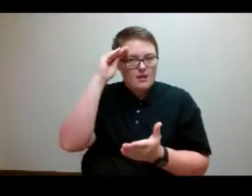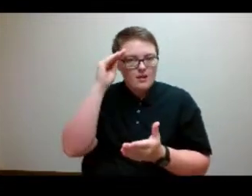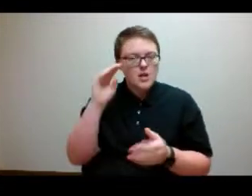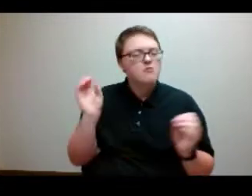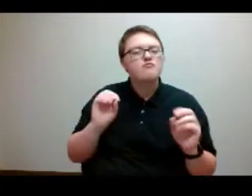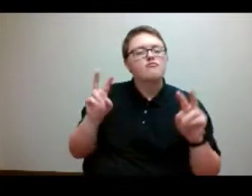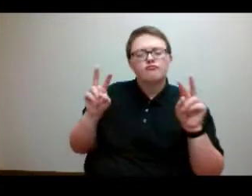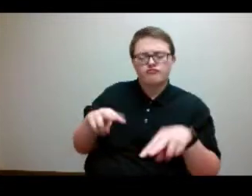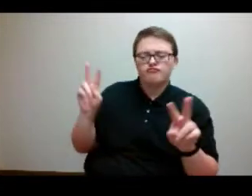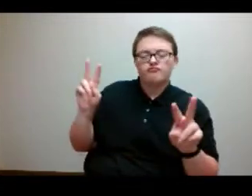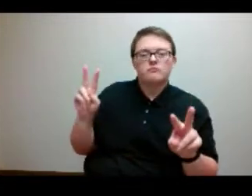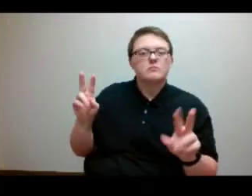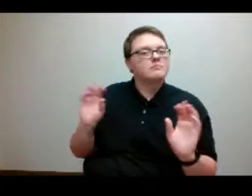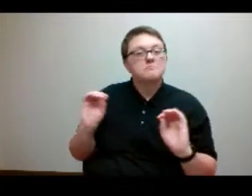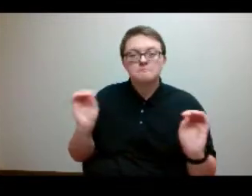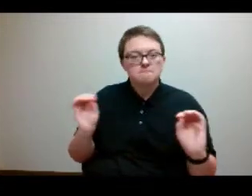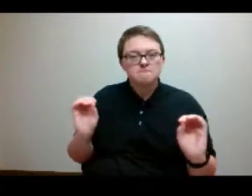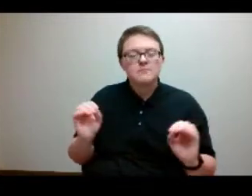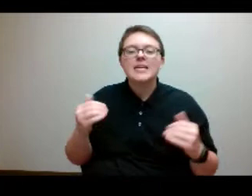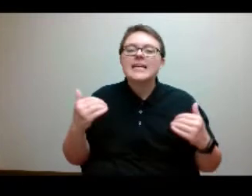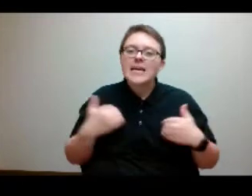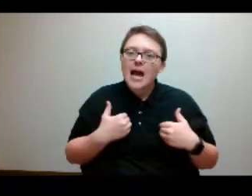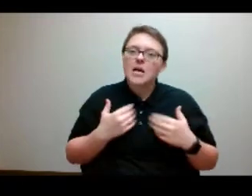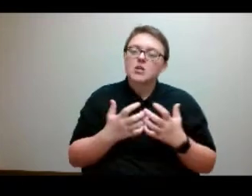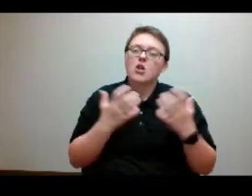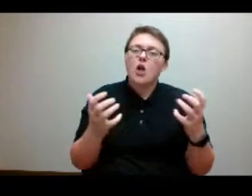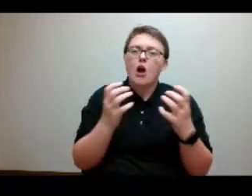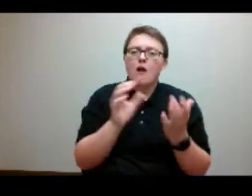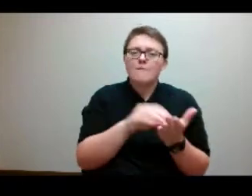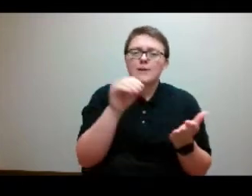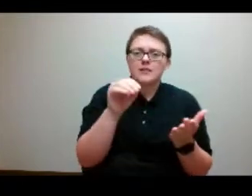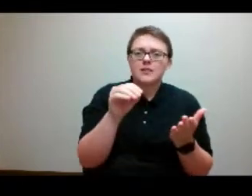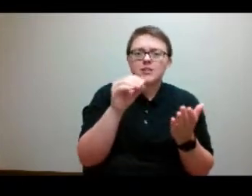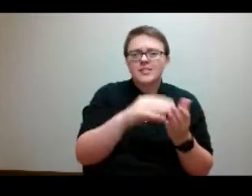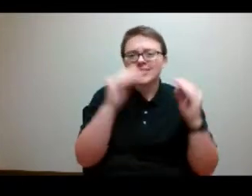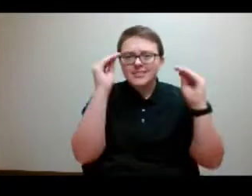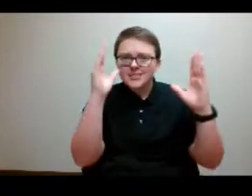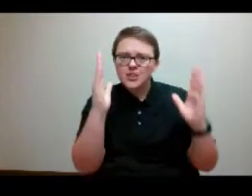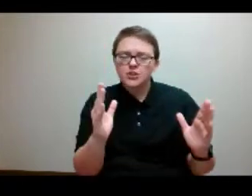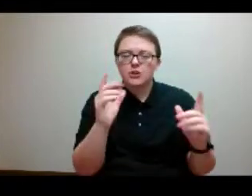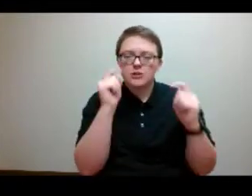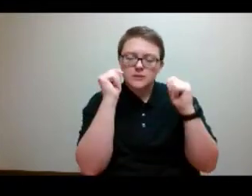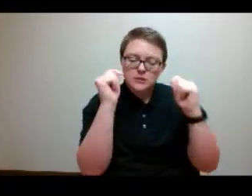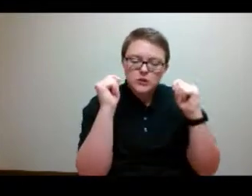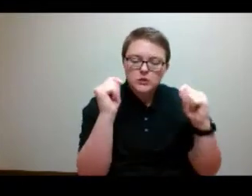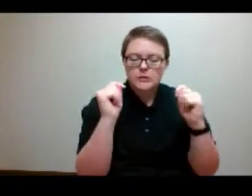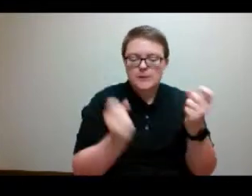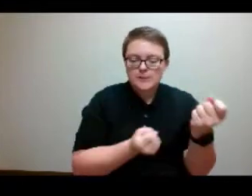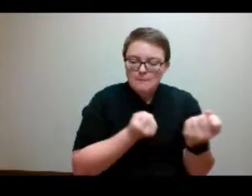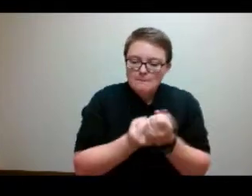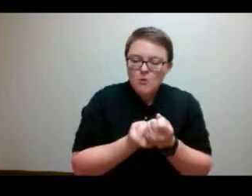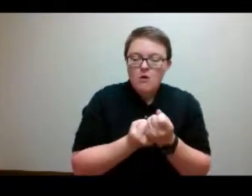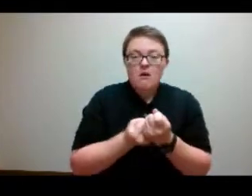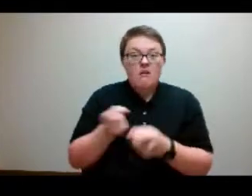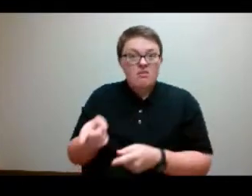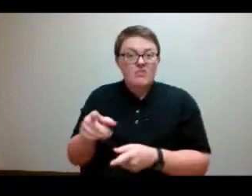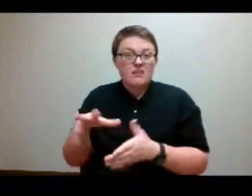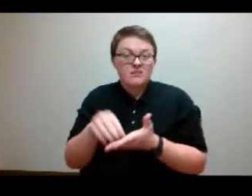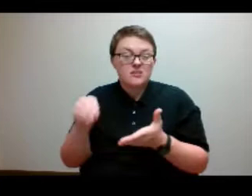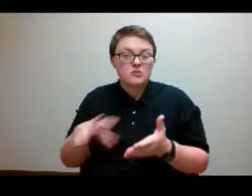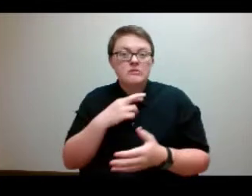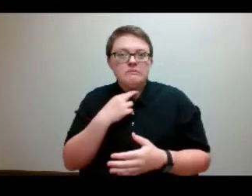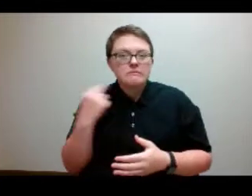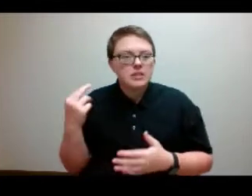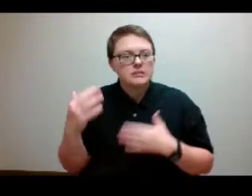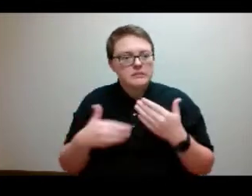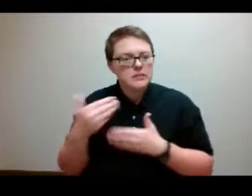teacher and tutorial support, fosters limitless creativity, risk-taking, imagination, and an avenue for